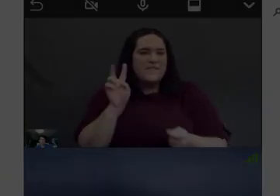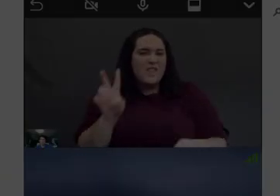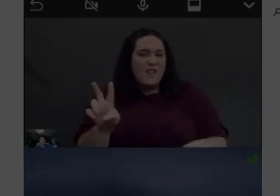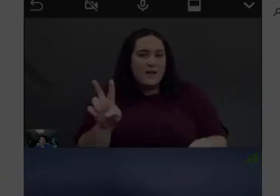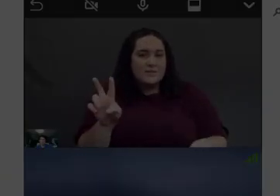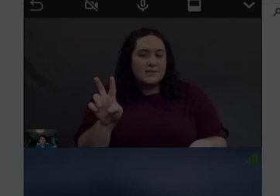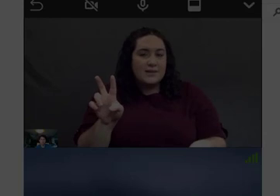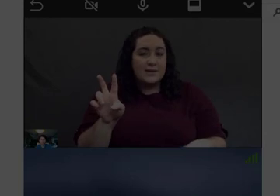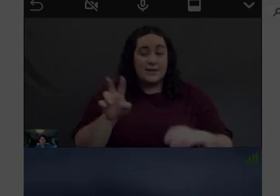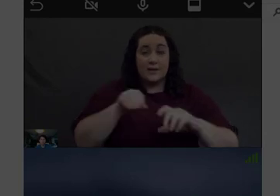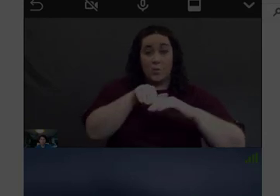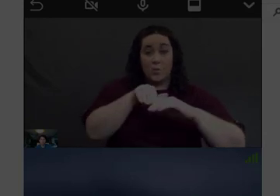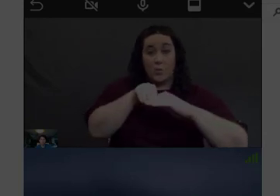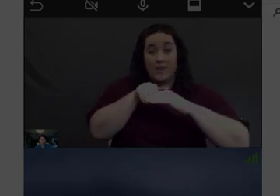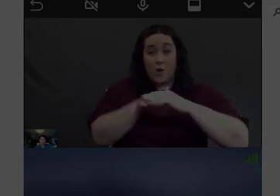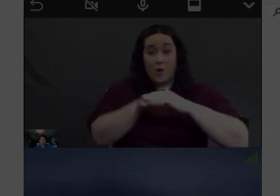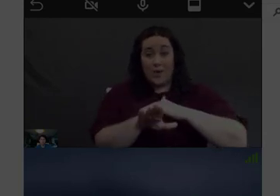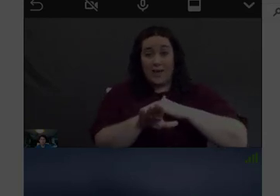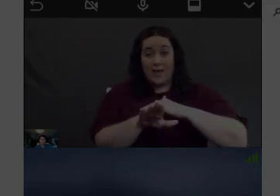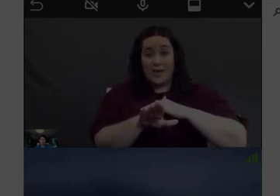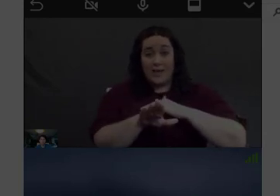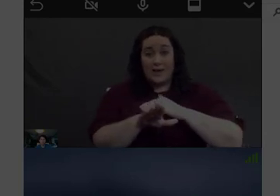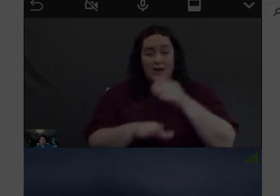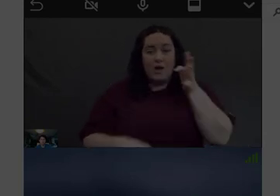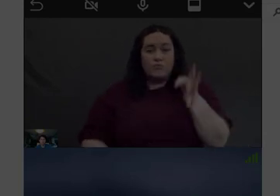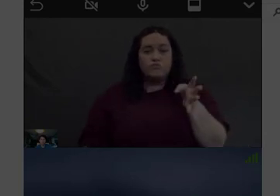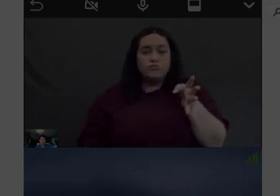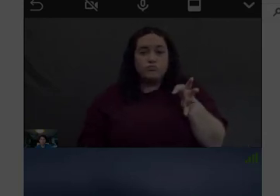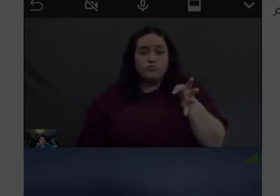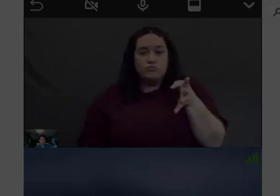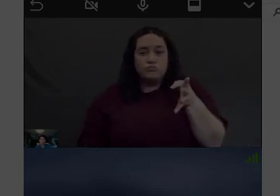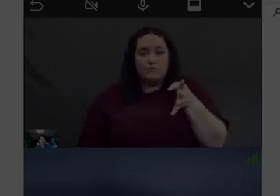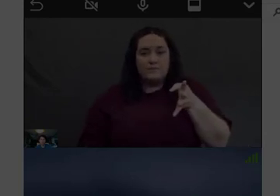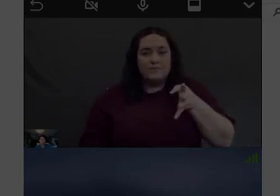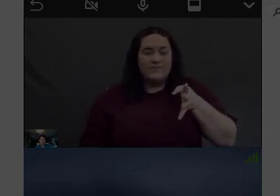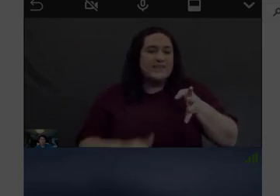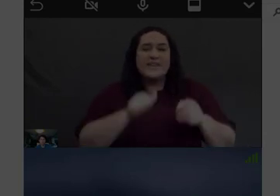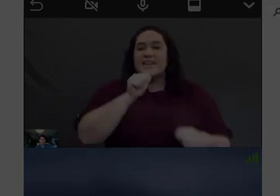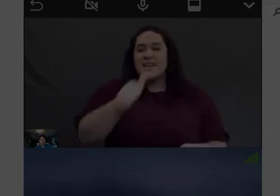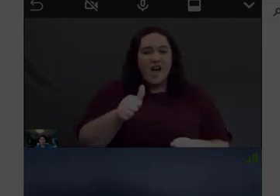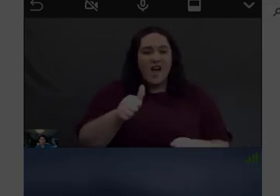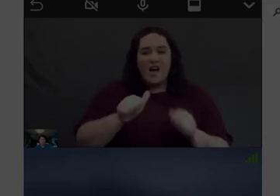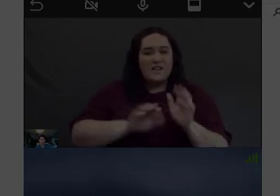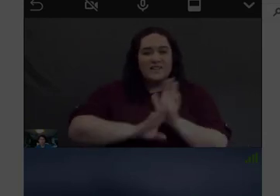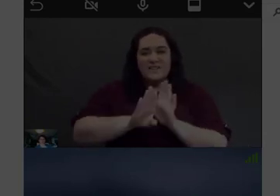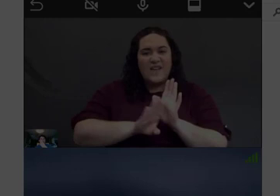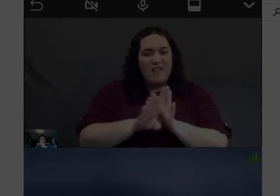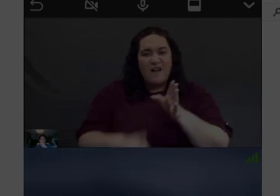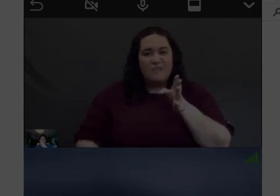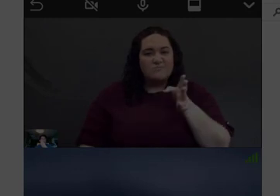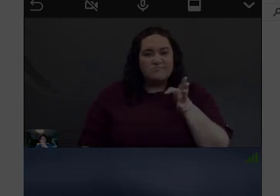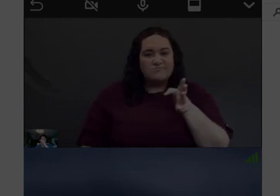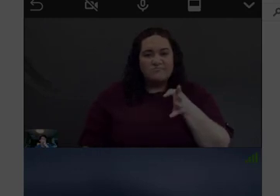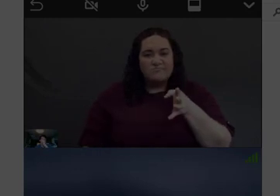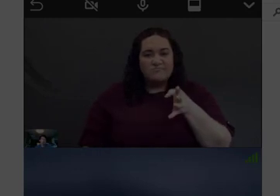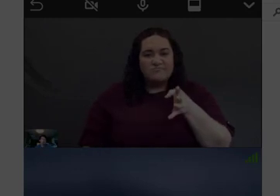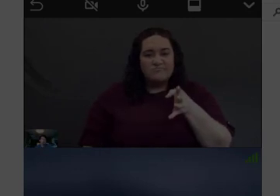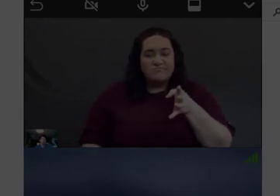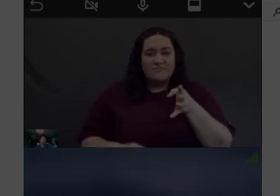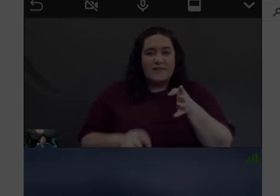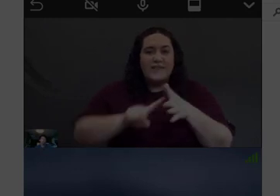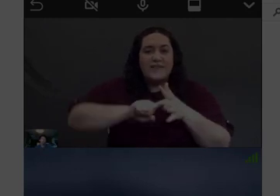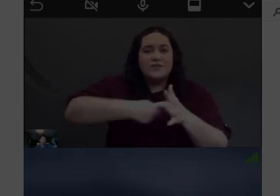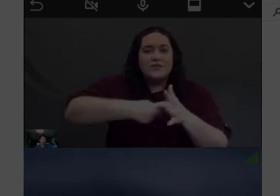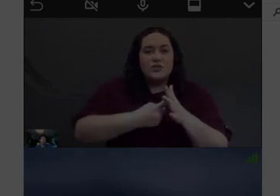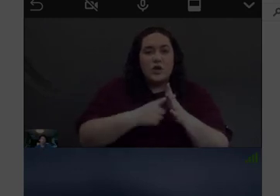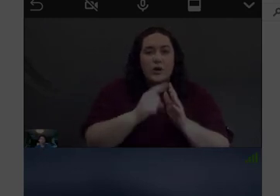length. So here we have flow that's, we call it not fully developed, or it's maybe developing, right? But then at some point, you get